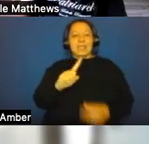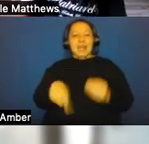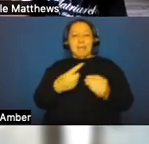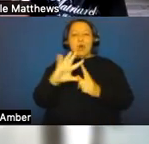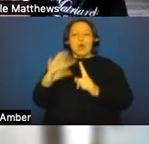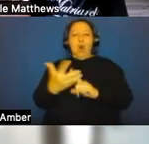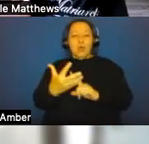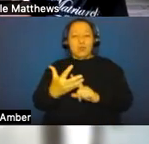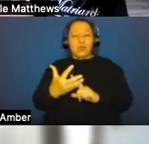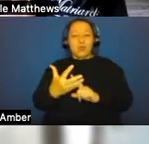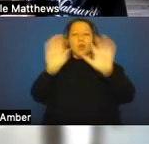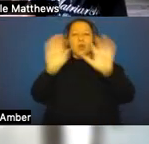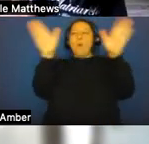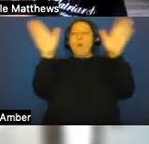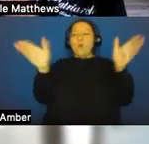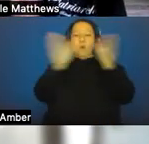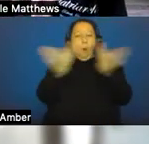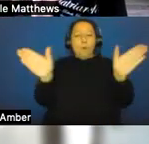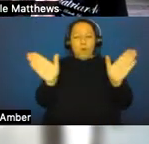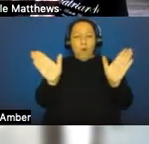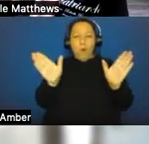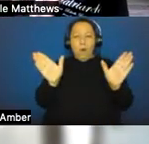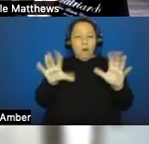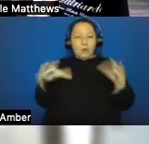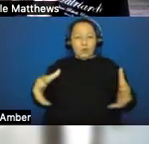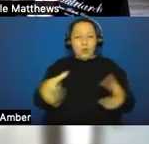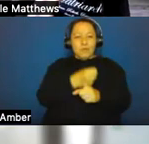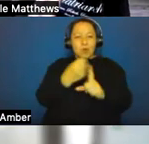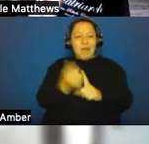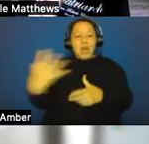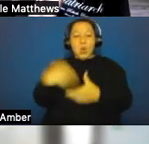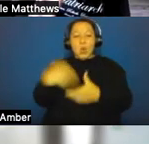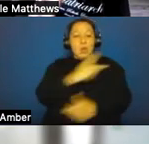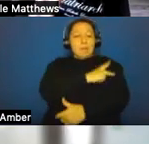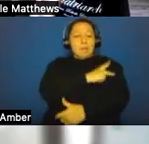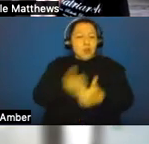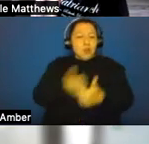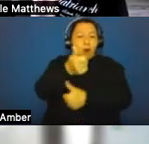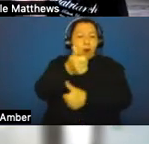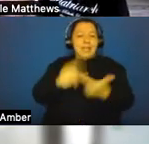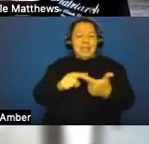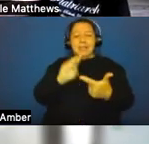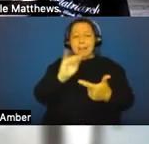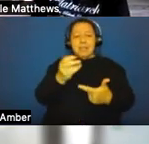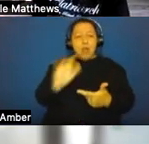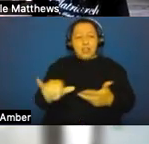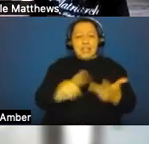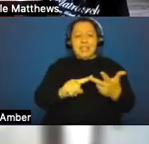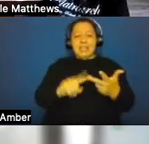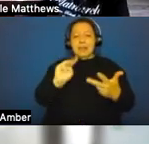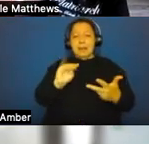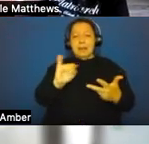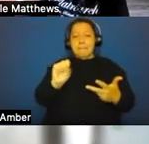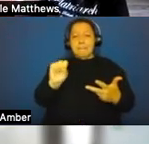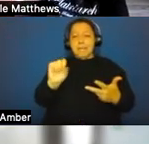that include patriarchy and misogyny and all the things, right? Who has a voice and who doesn't. It's